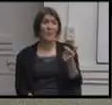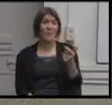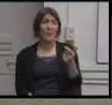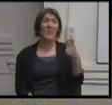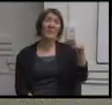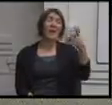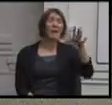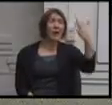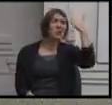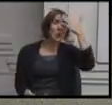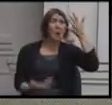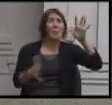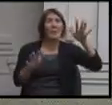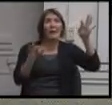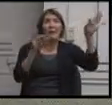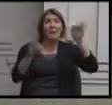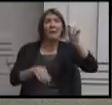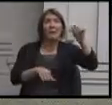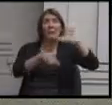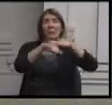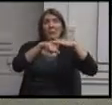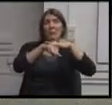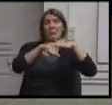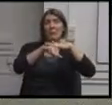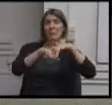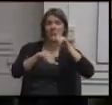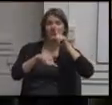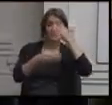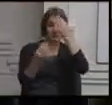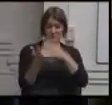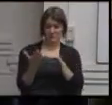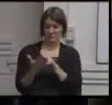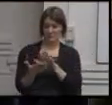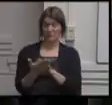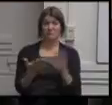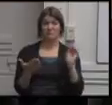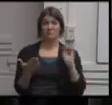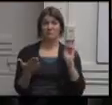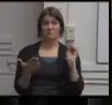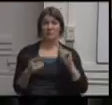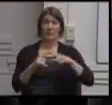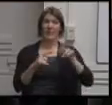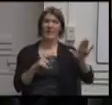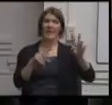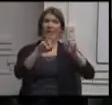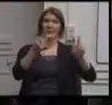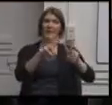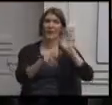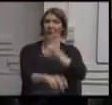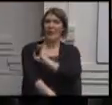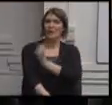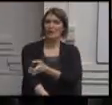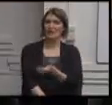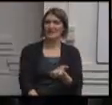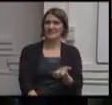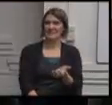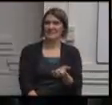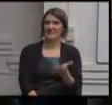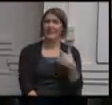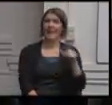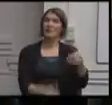have an idea, and but it's not reported specifically to you guys